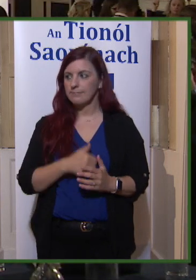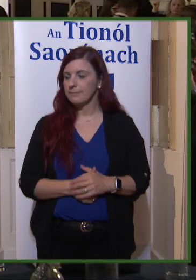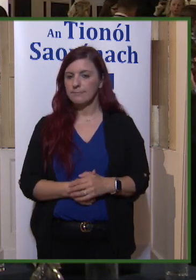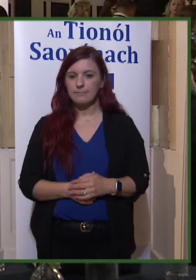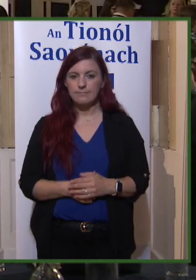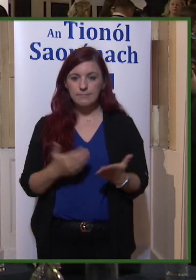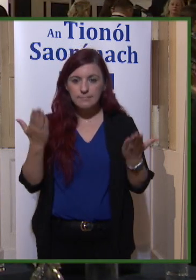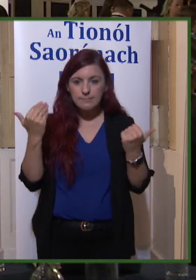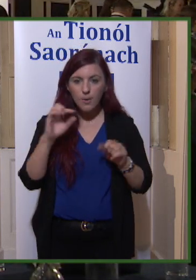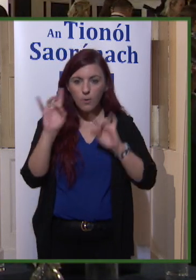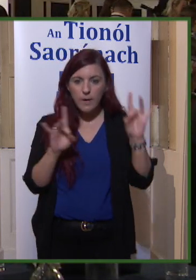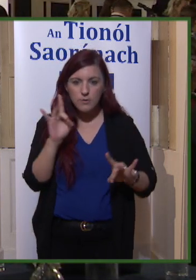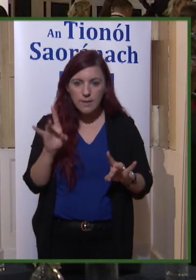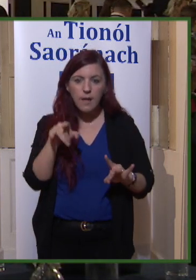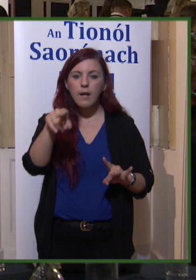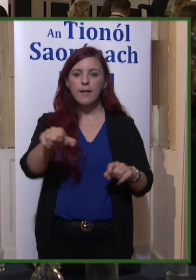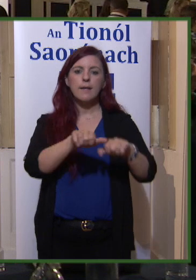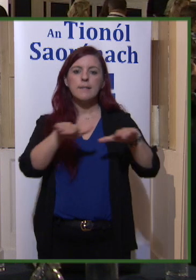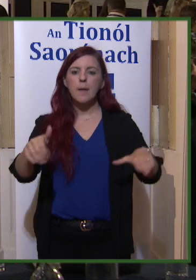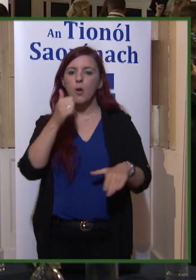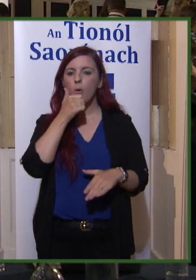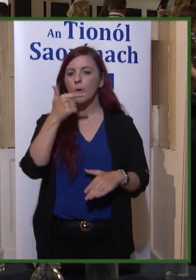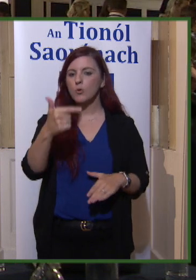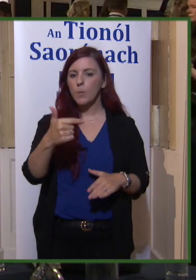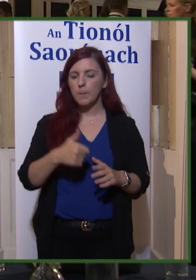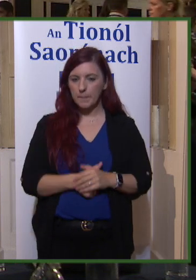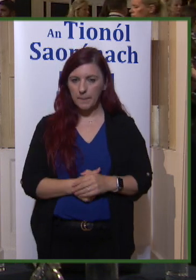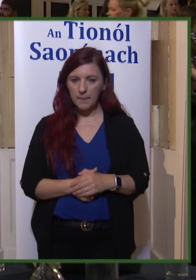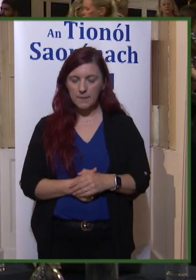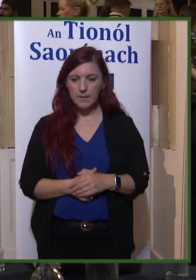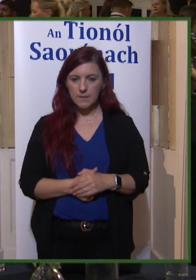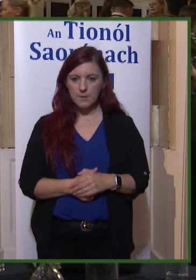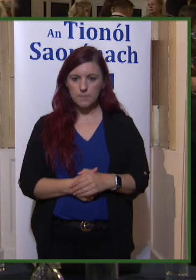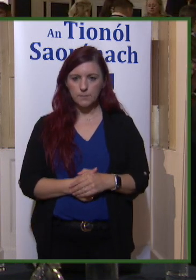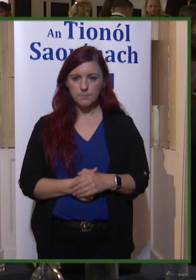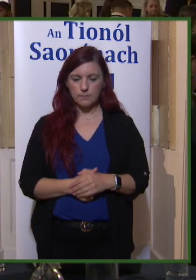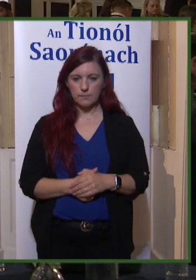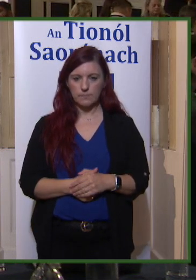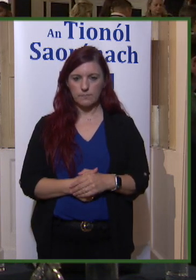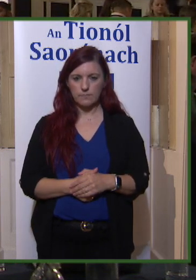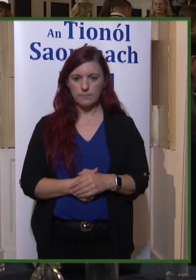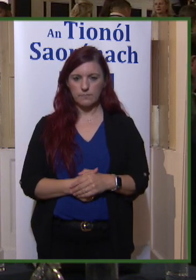Any questions? Question from table number 2, and we'll have a mic to you. Thank you.